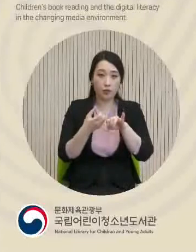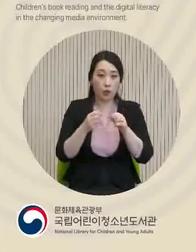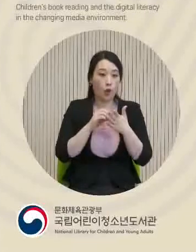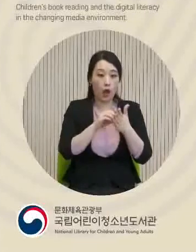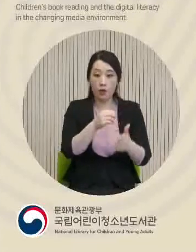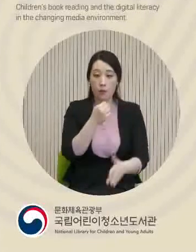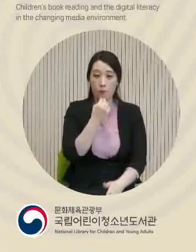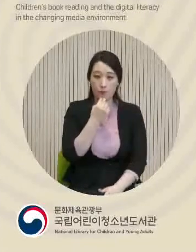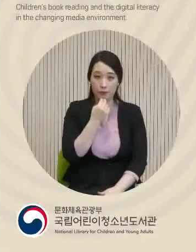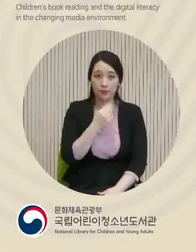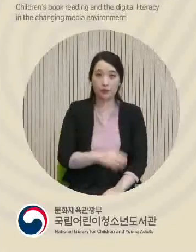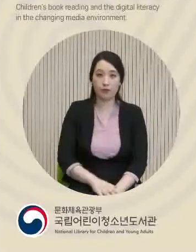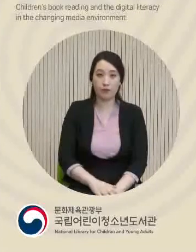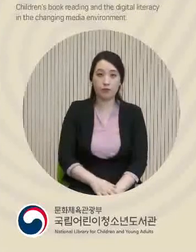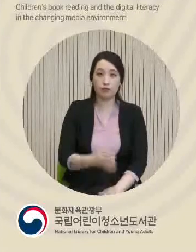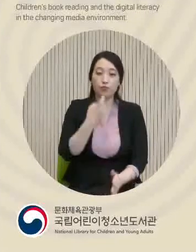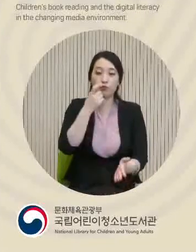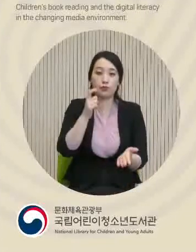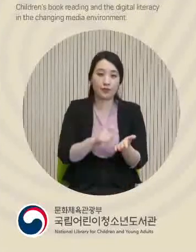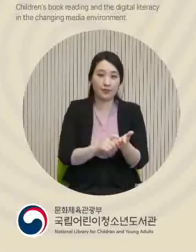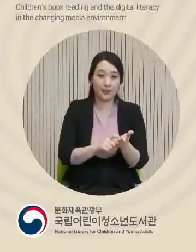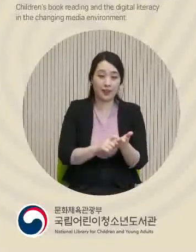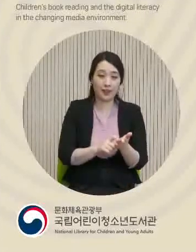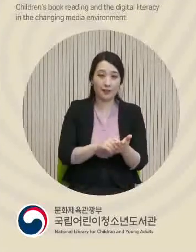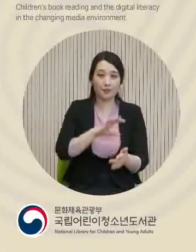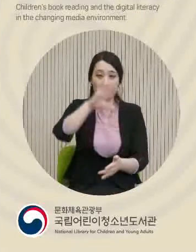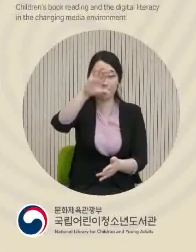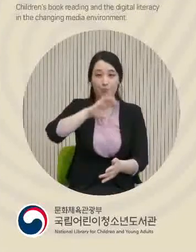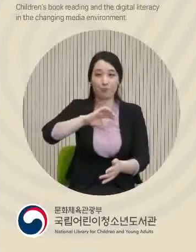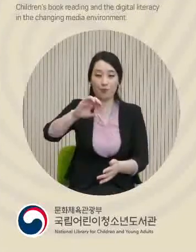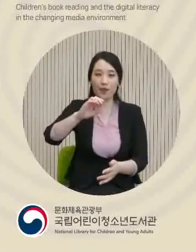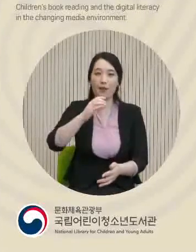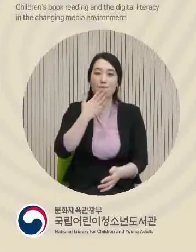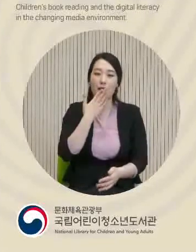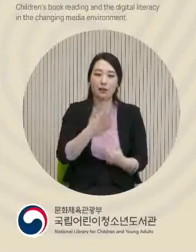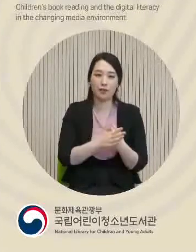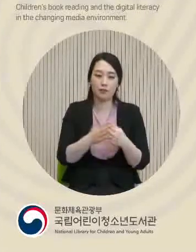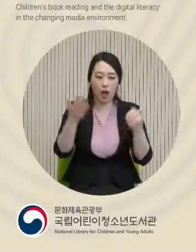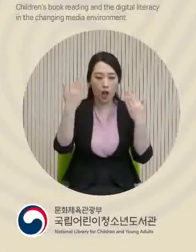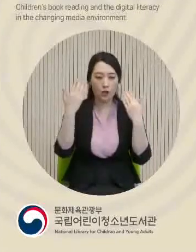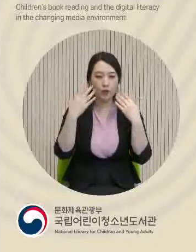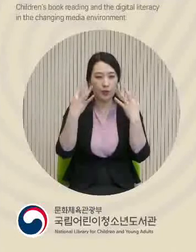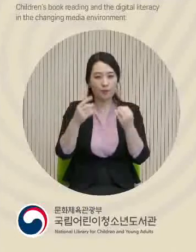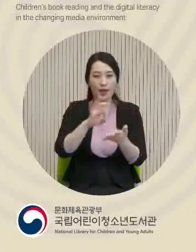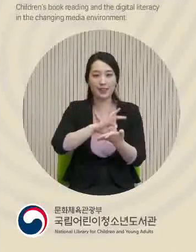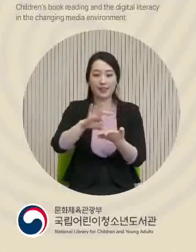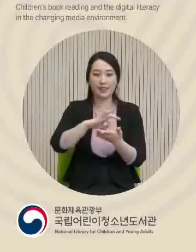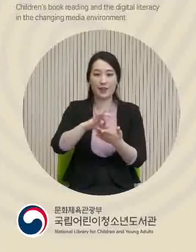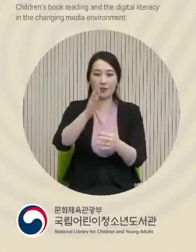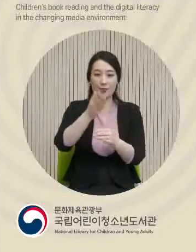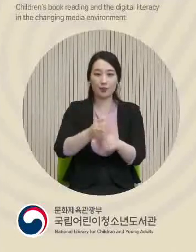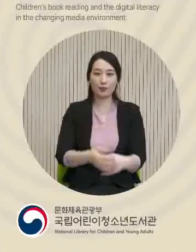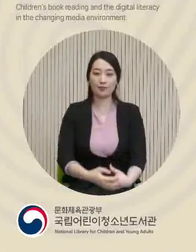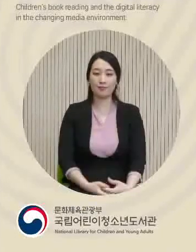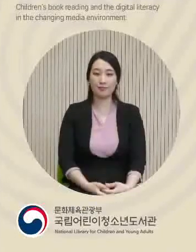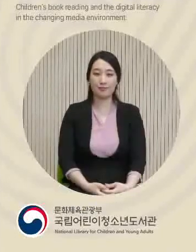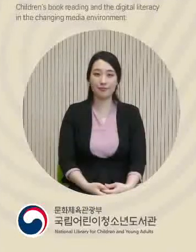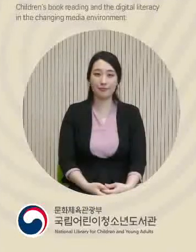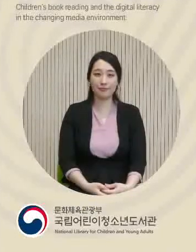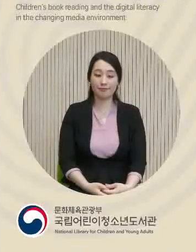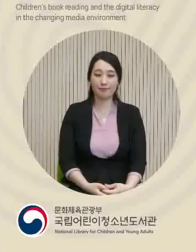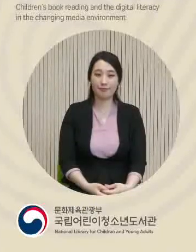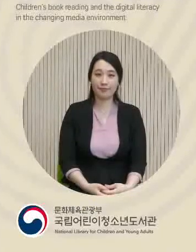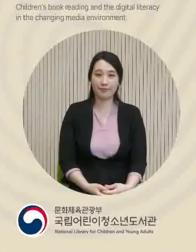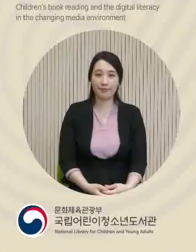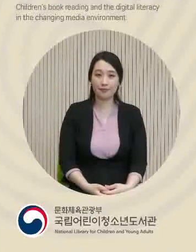And they don't need to log in order to share these. So this is widely used in the